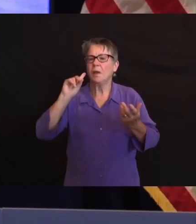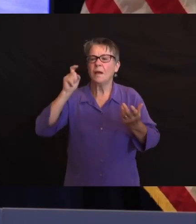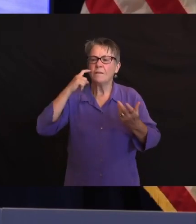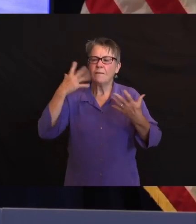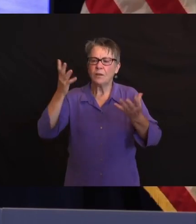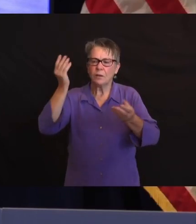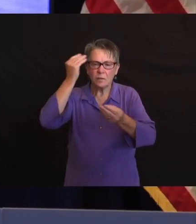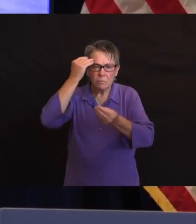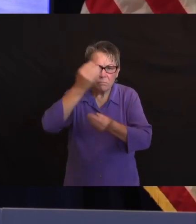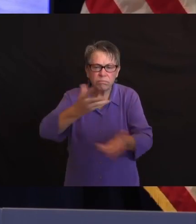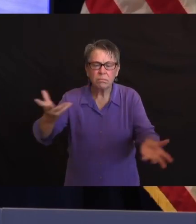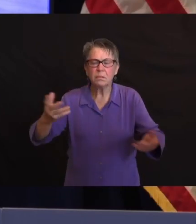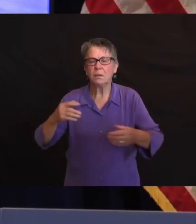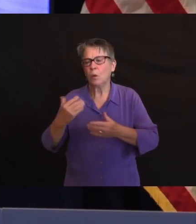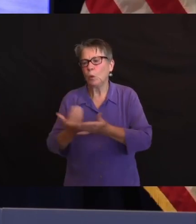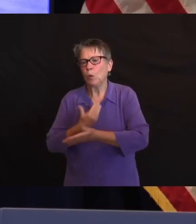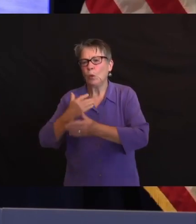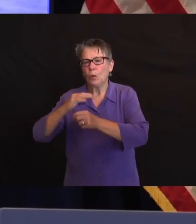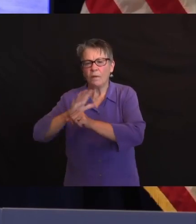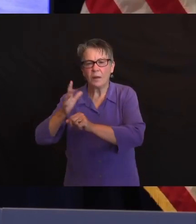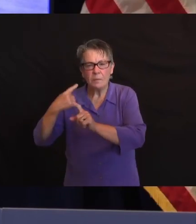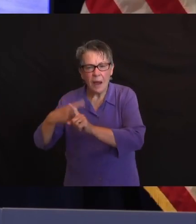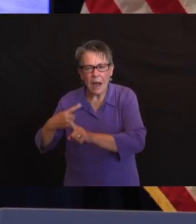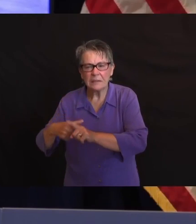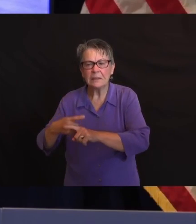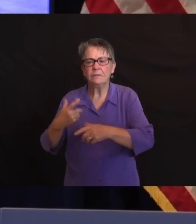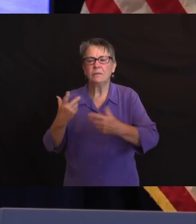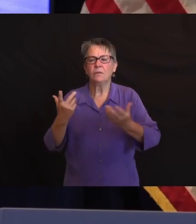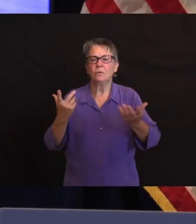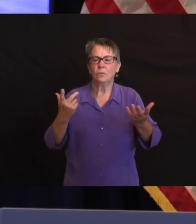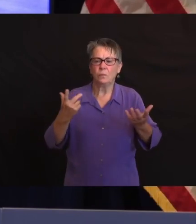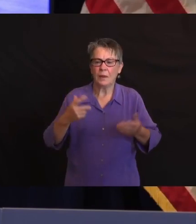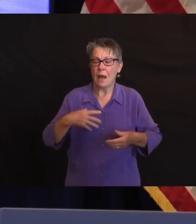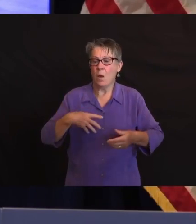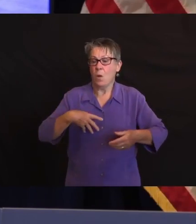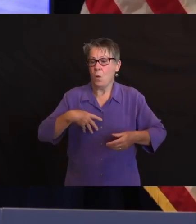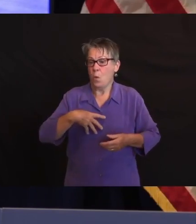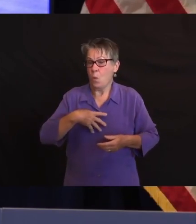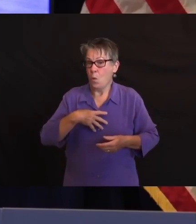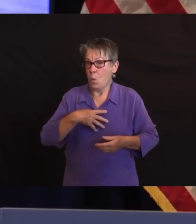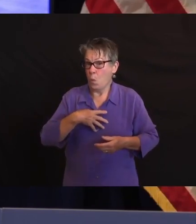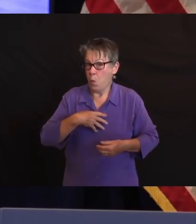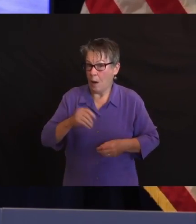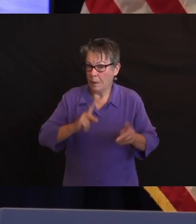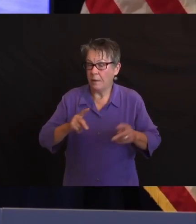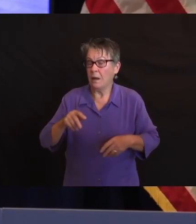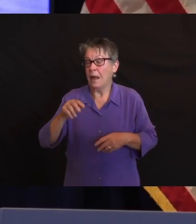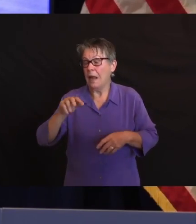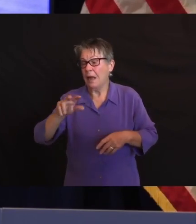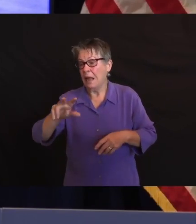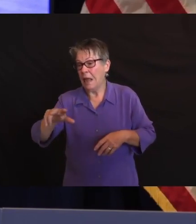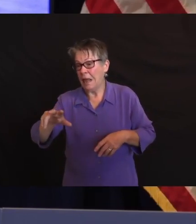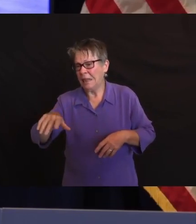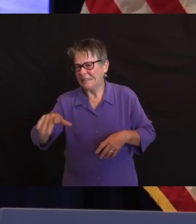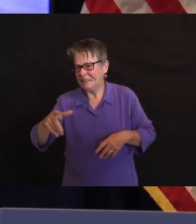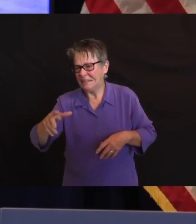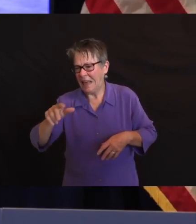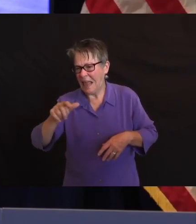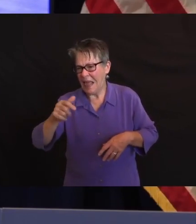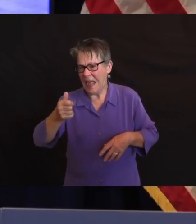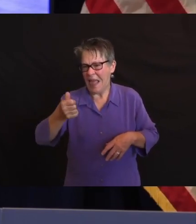is 54.1%, black 18.3%, Hispanic 20.3%, Asian 5.5%, and other